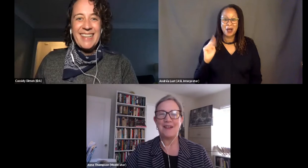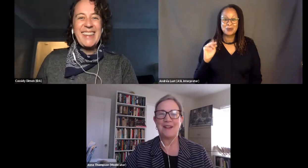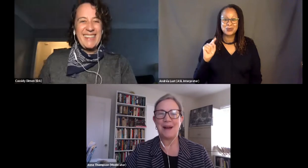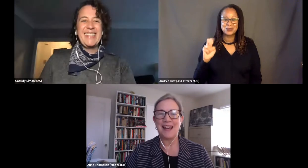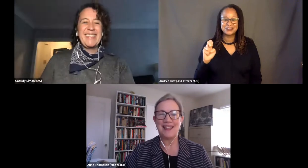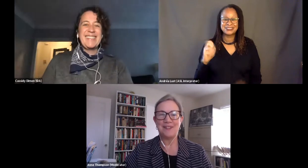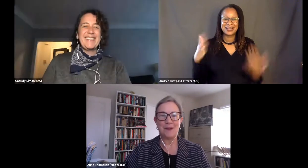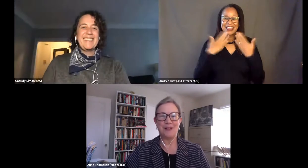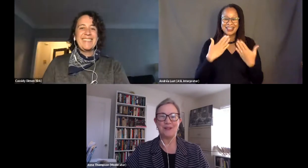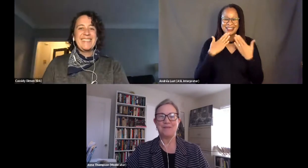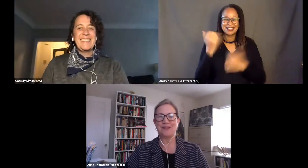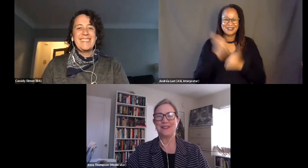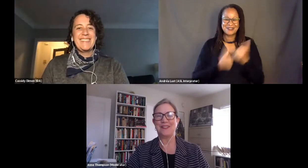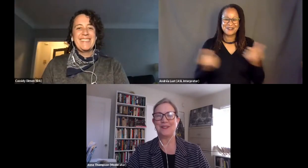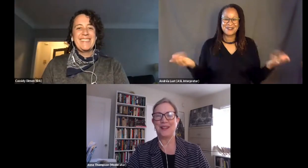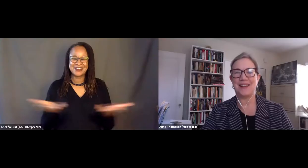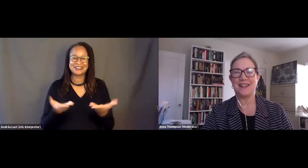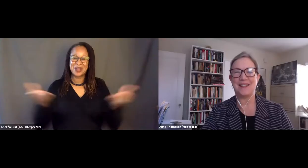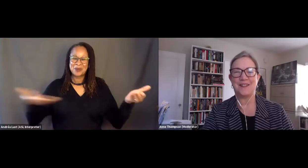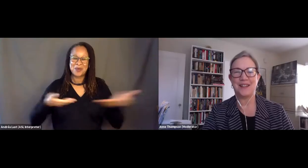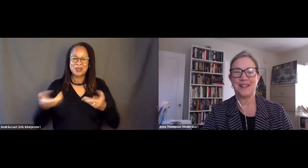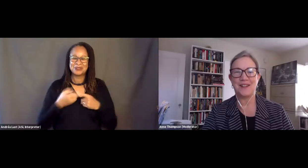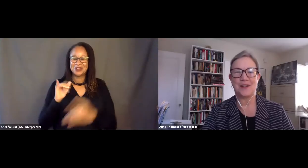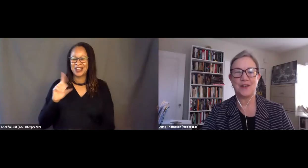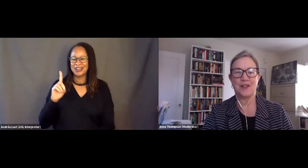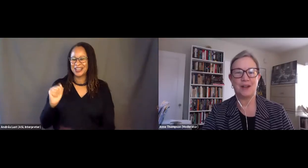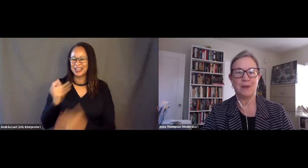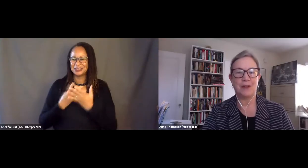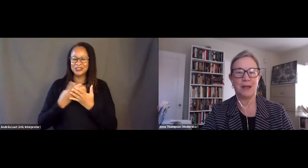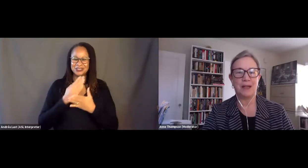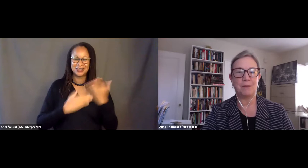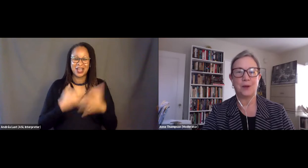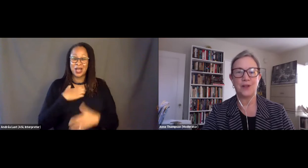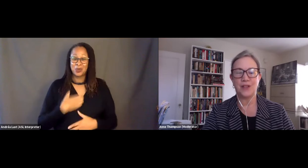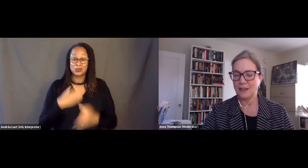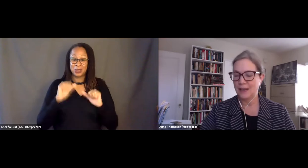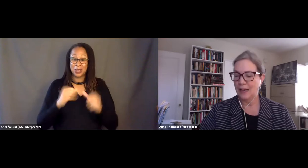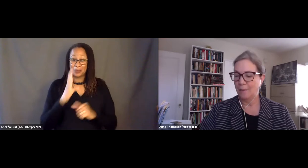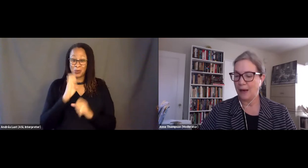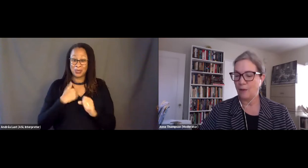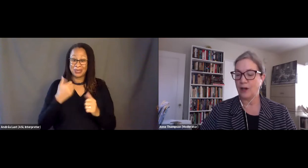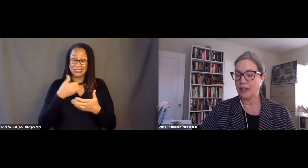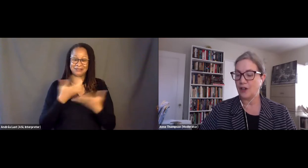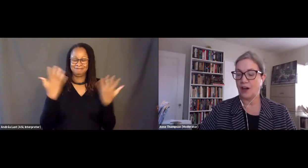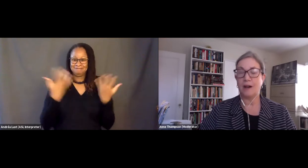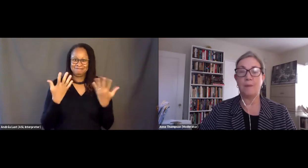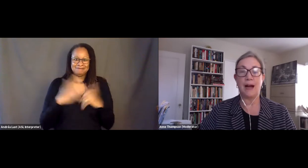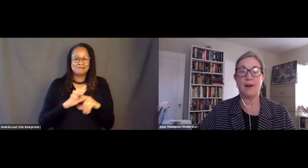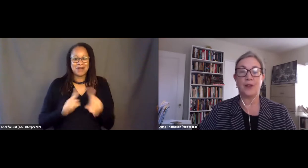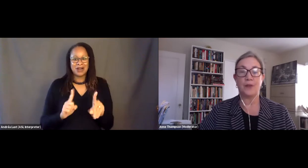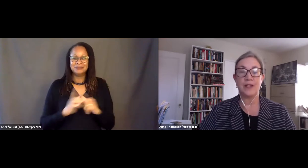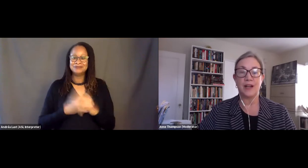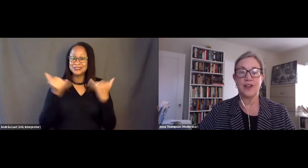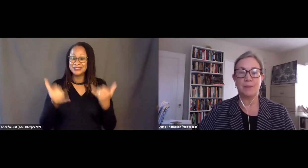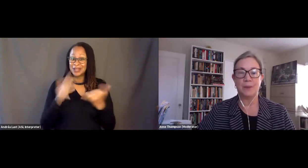Thank you, everybody. Welcome to the IDA screening series. I wish you could all be with me in person, but we're going to talk about